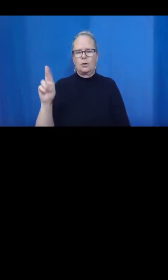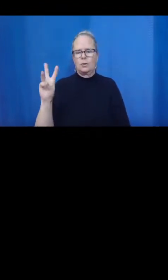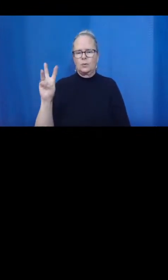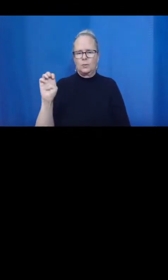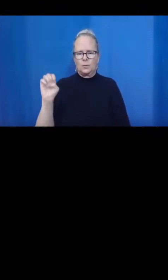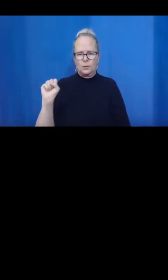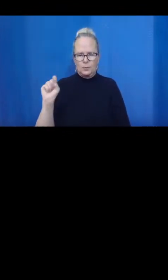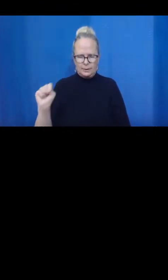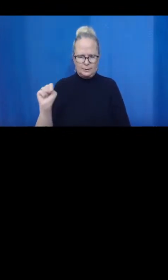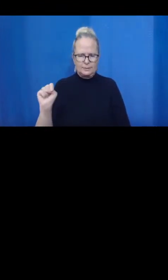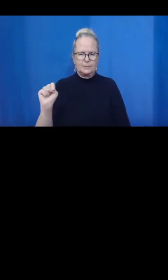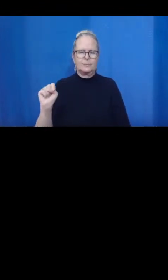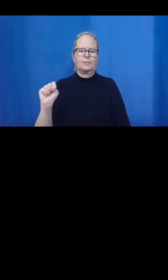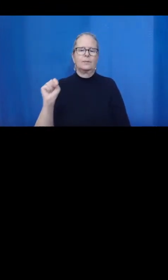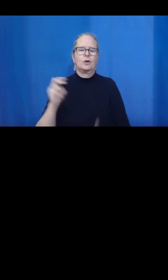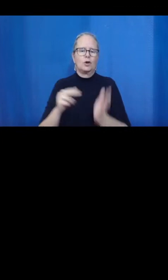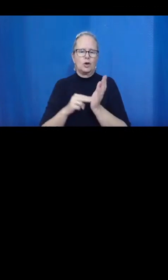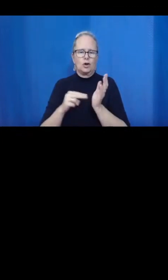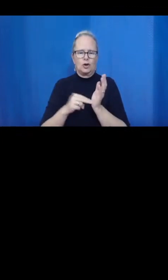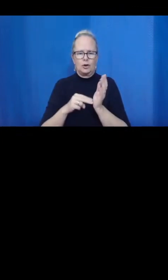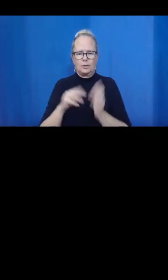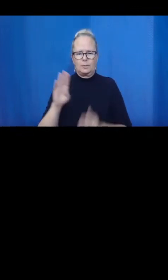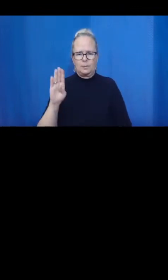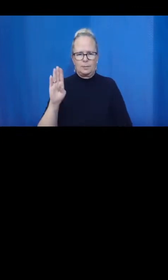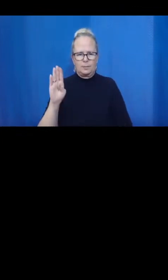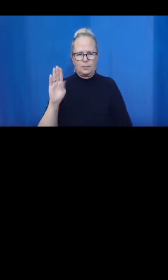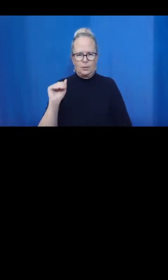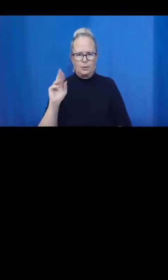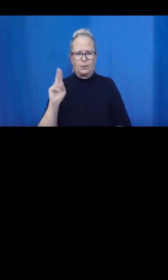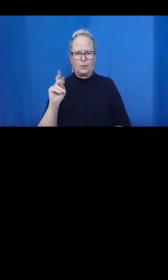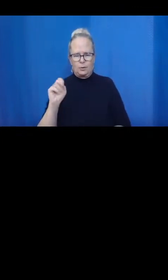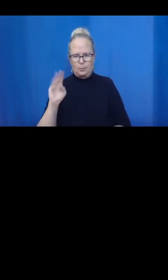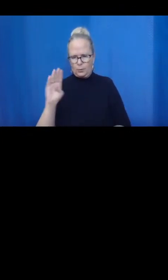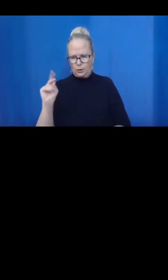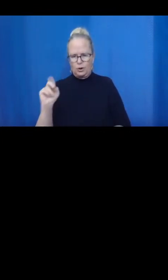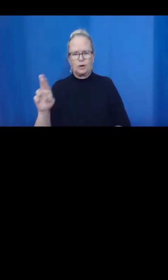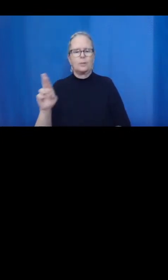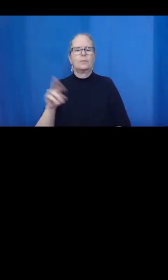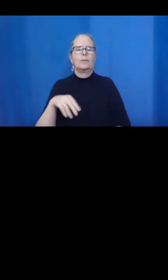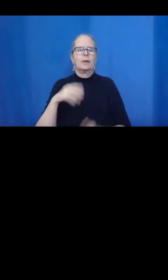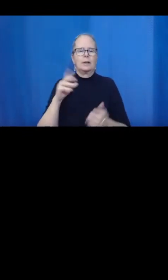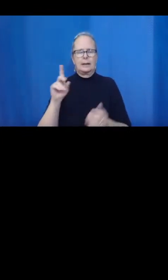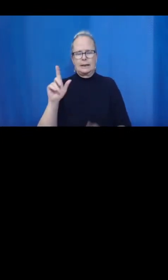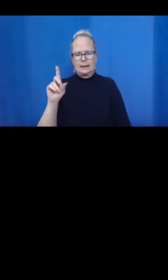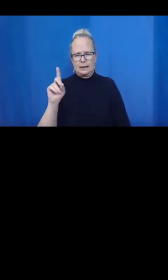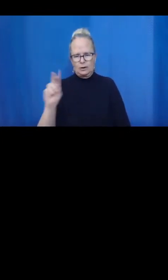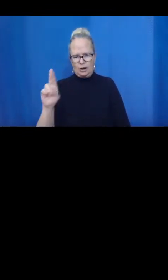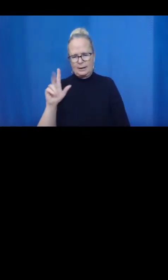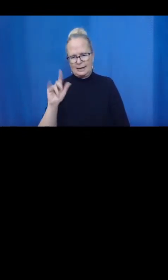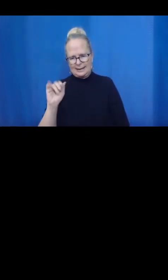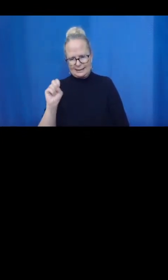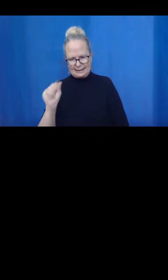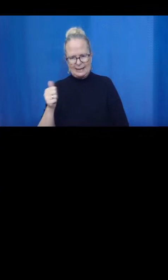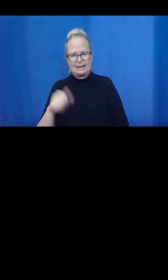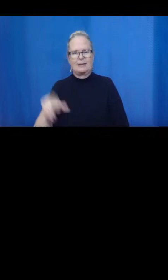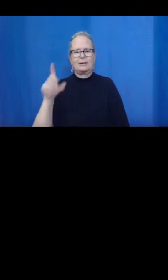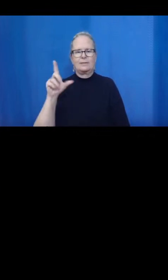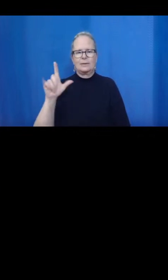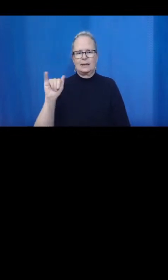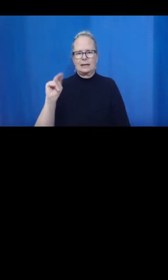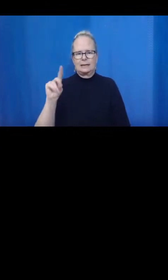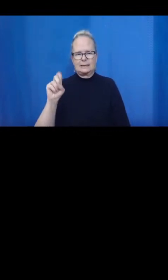time. I would just love to go around the screen, and if you could share with folks at home just a